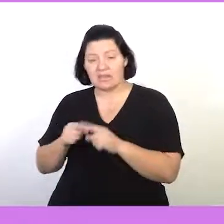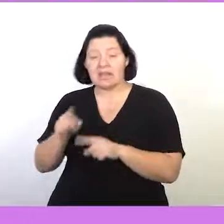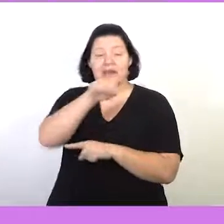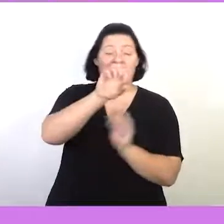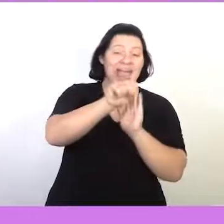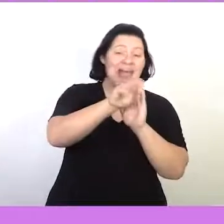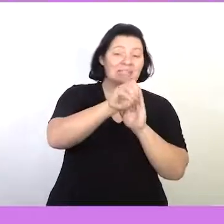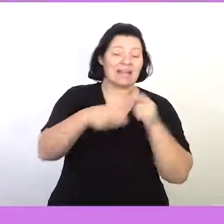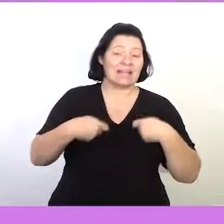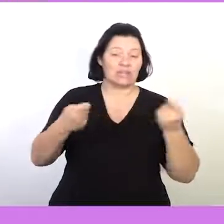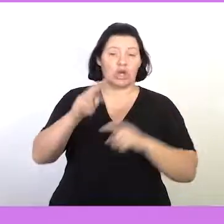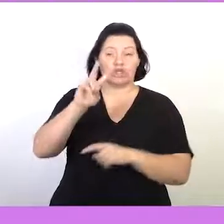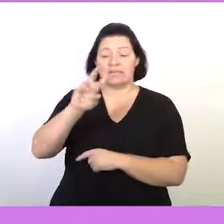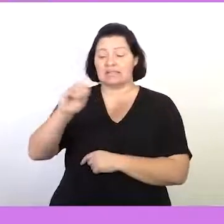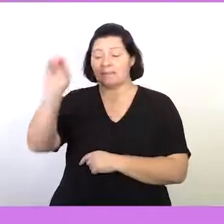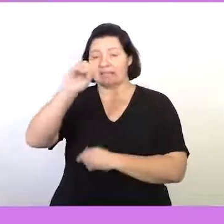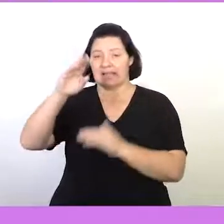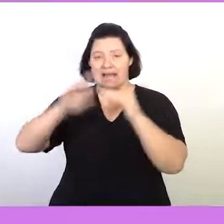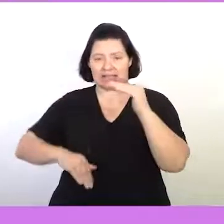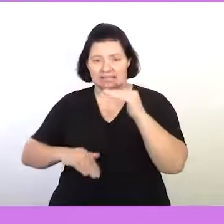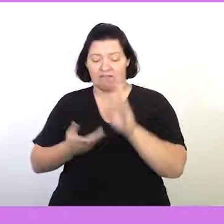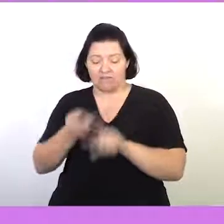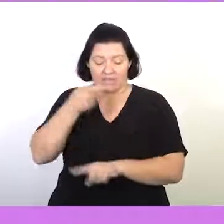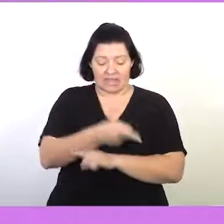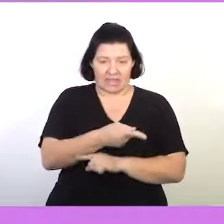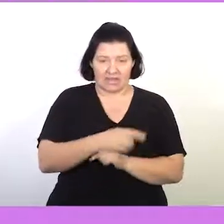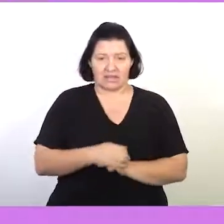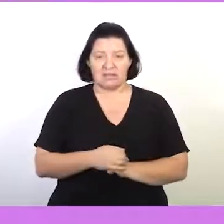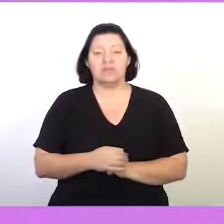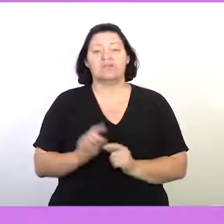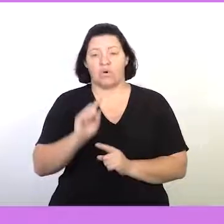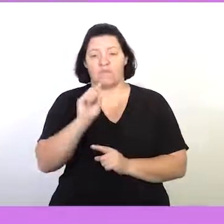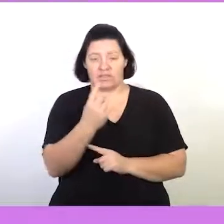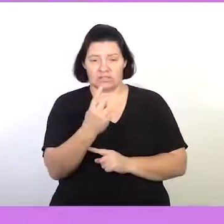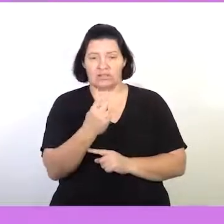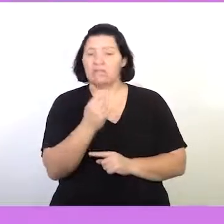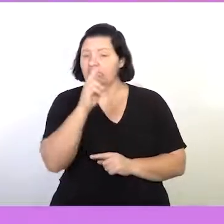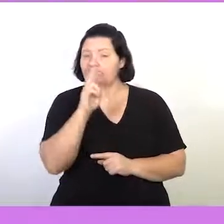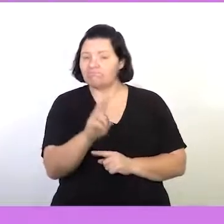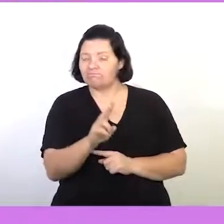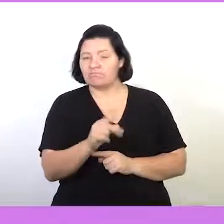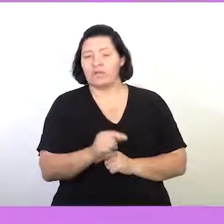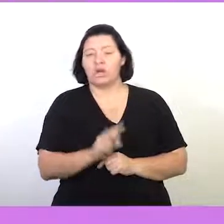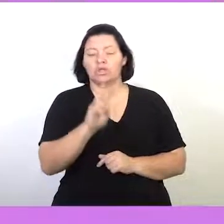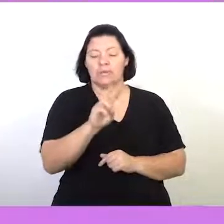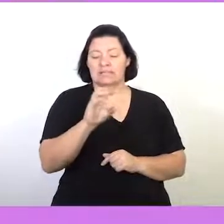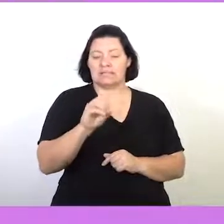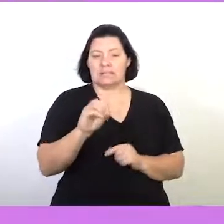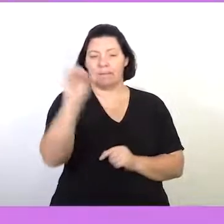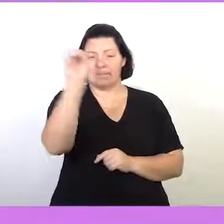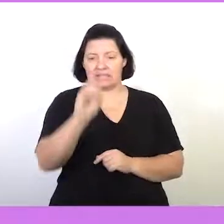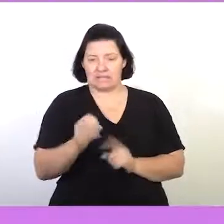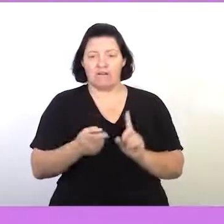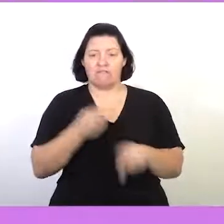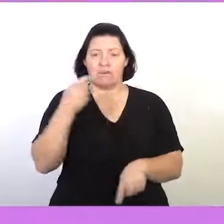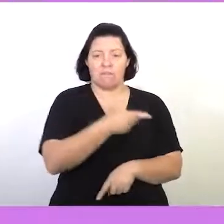saying that the advertising expense is 20% less of that. So step number one, let's first see what is